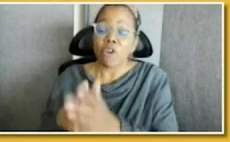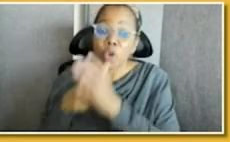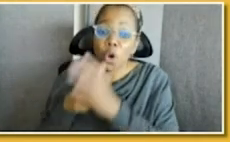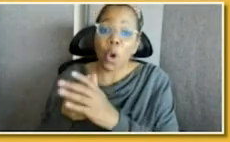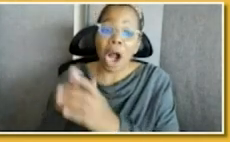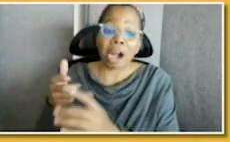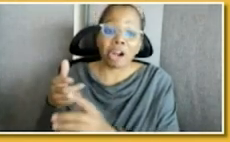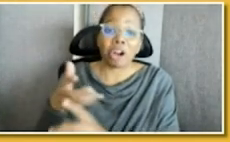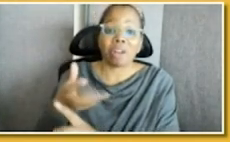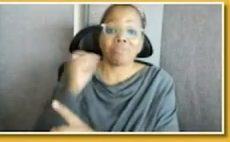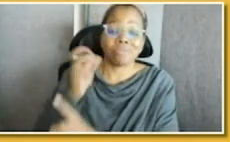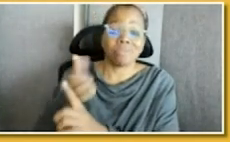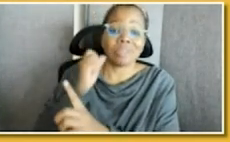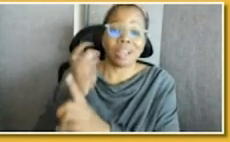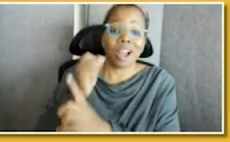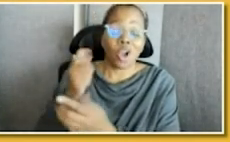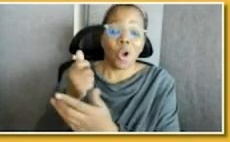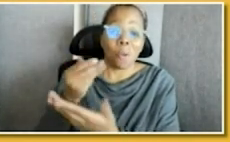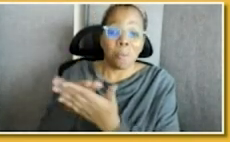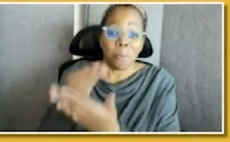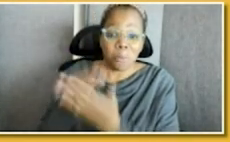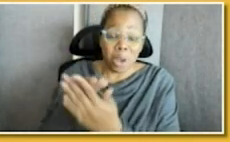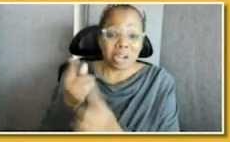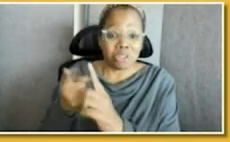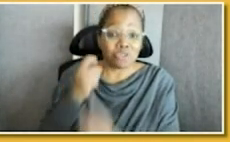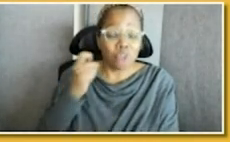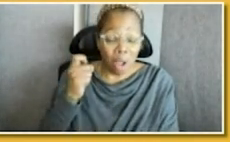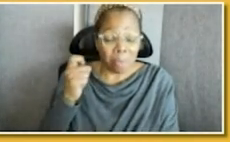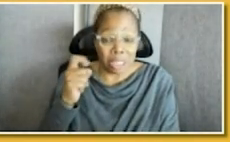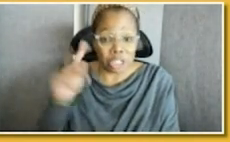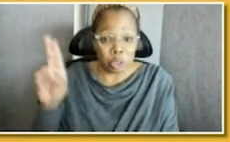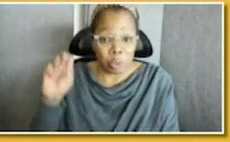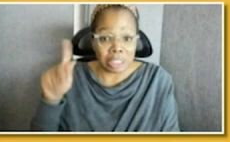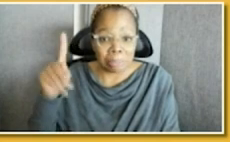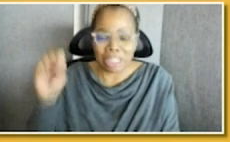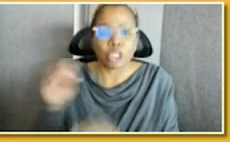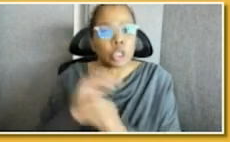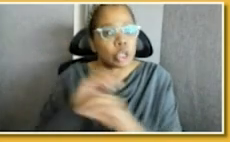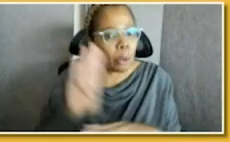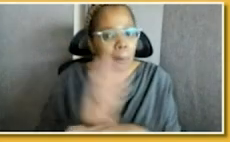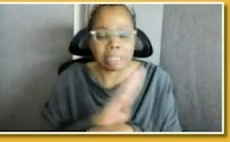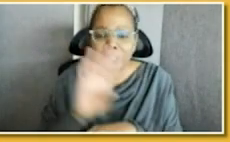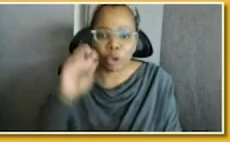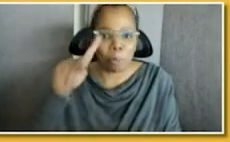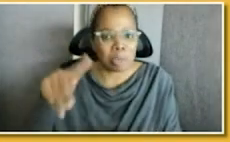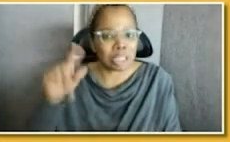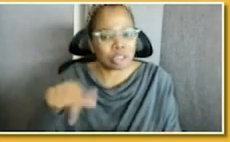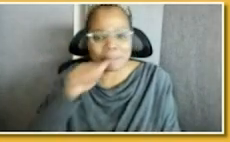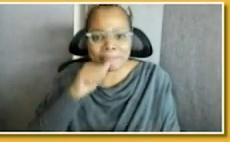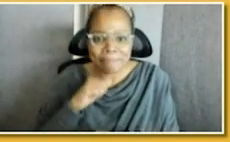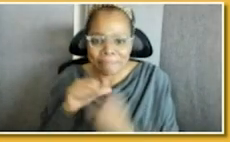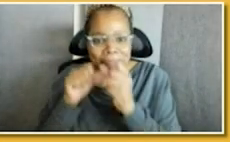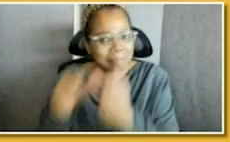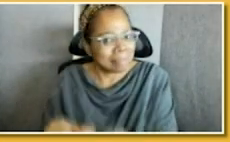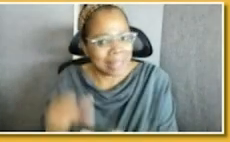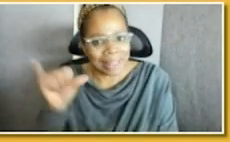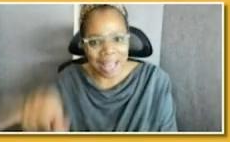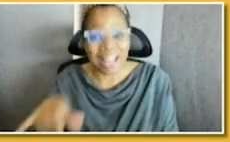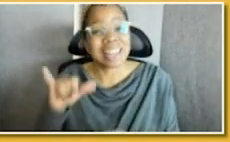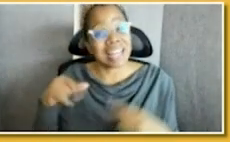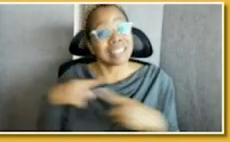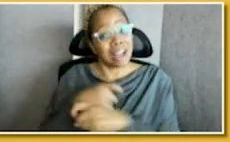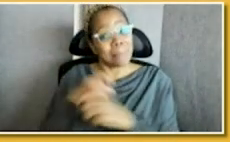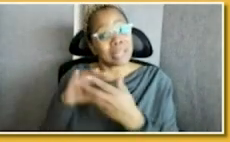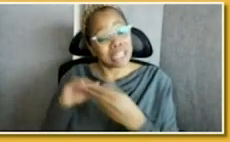or corporation could have withstood. And that's the complicated story to try